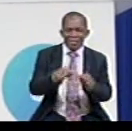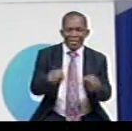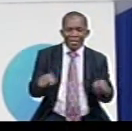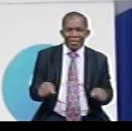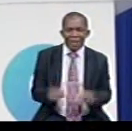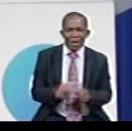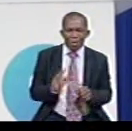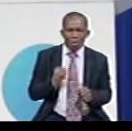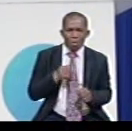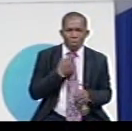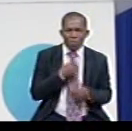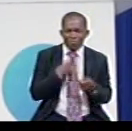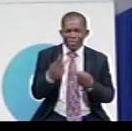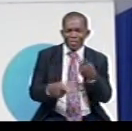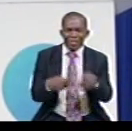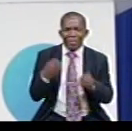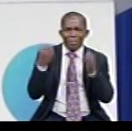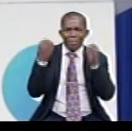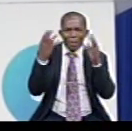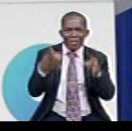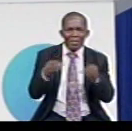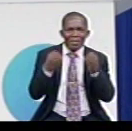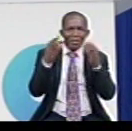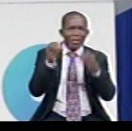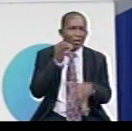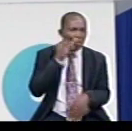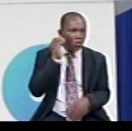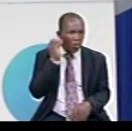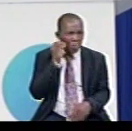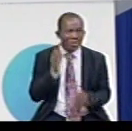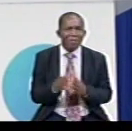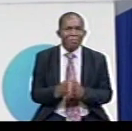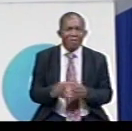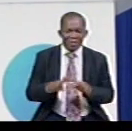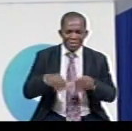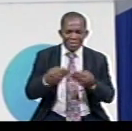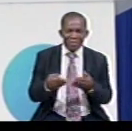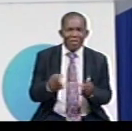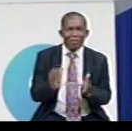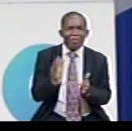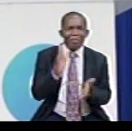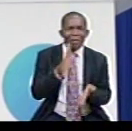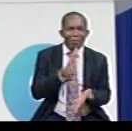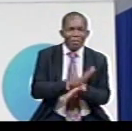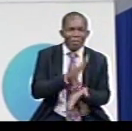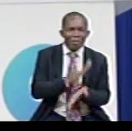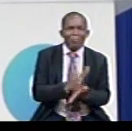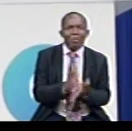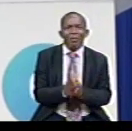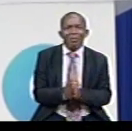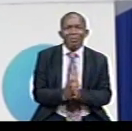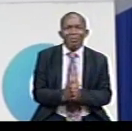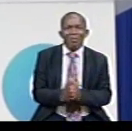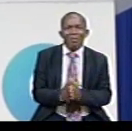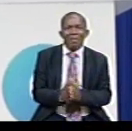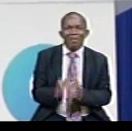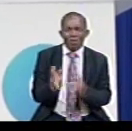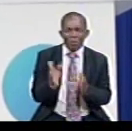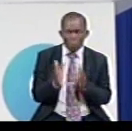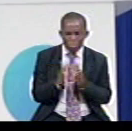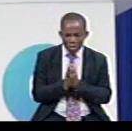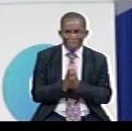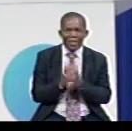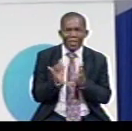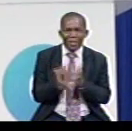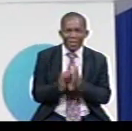homes, invited many people, gave out handbills to many people. Shall we pray that the Spirit of God, anyone